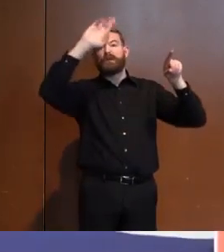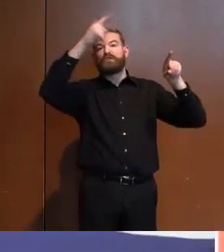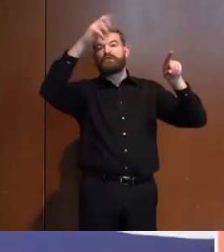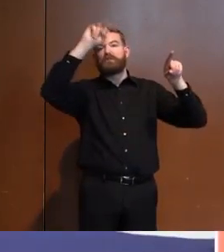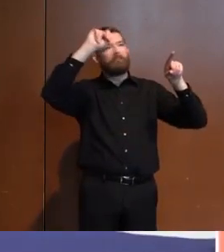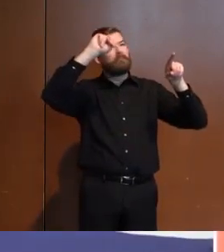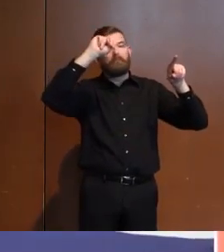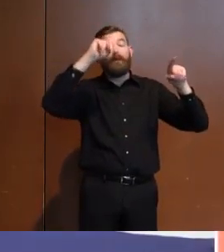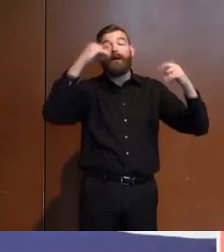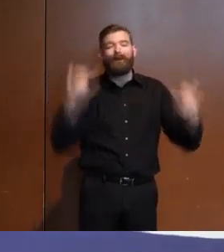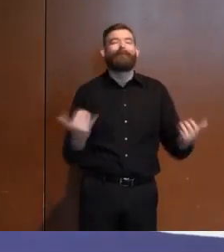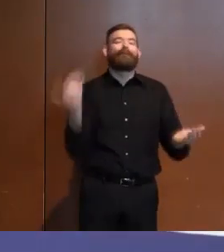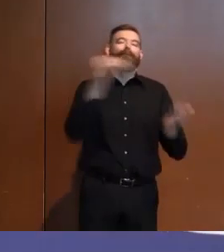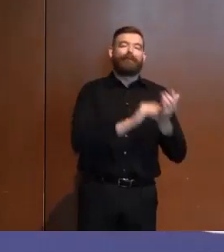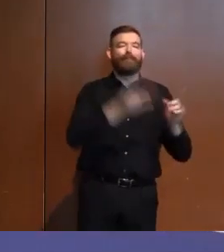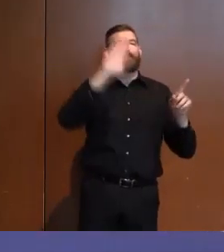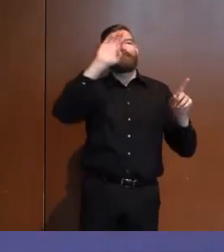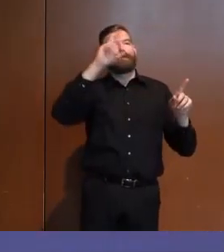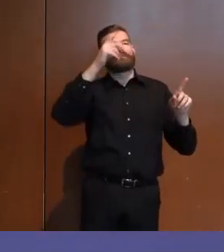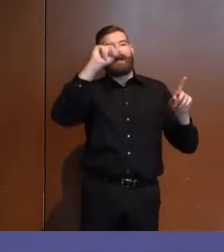it is.